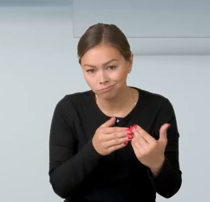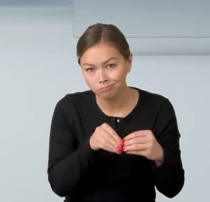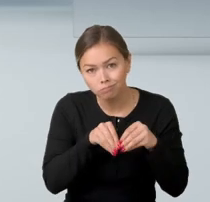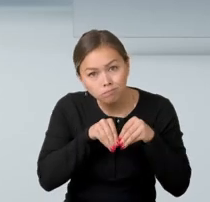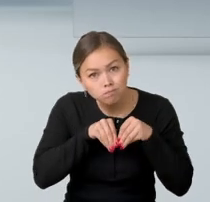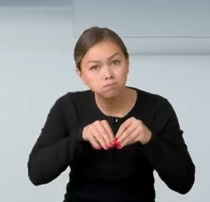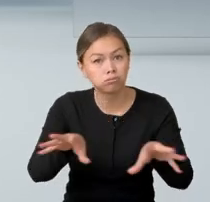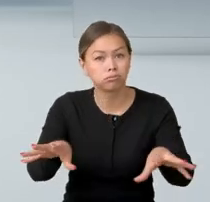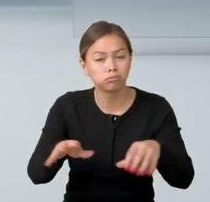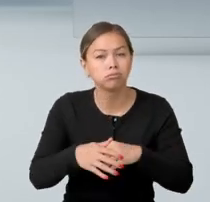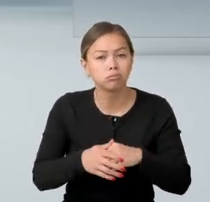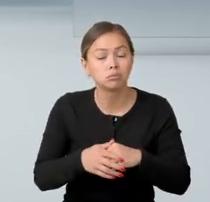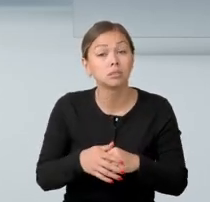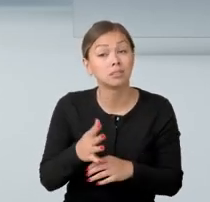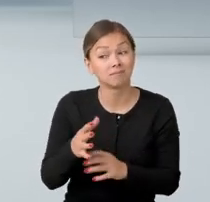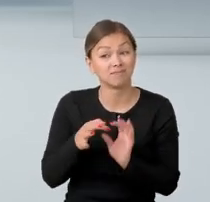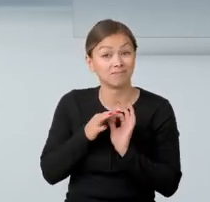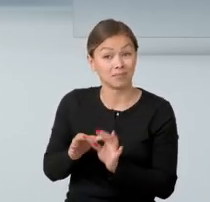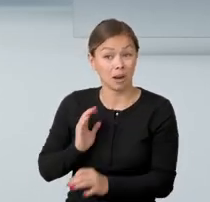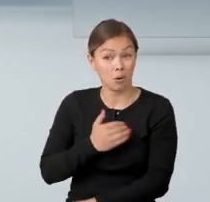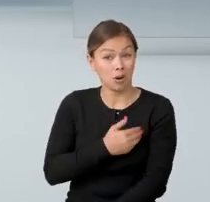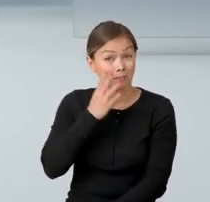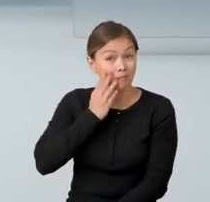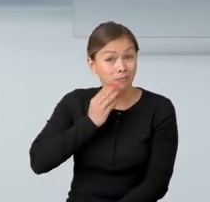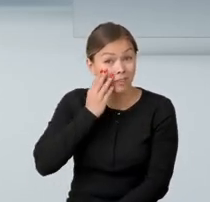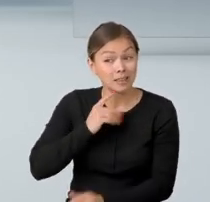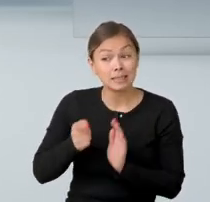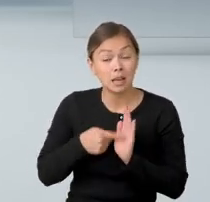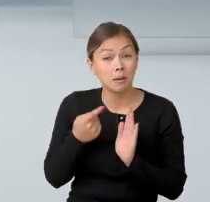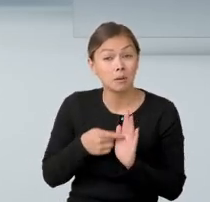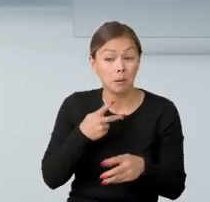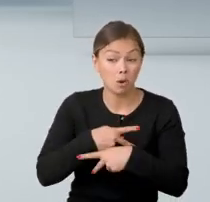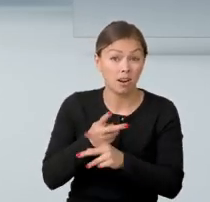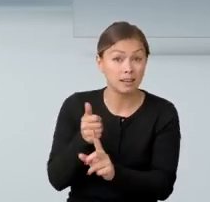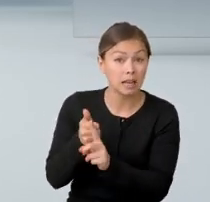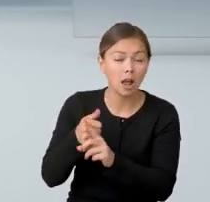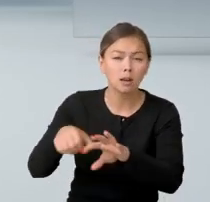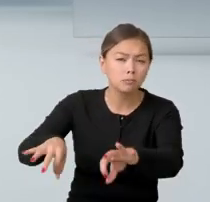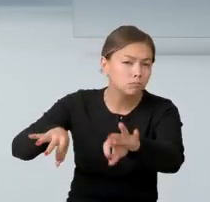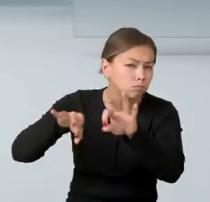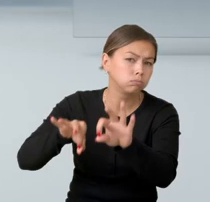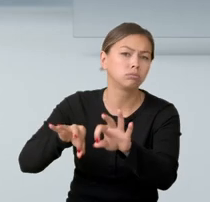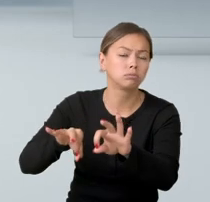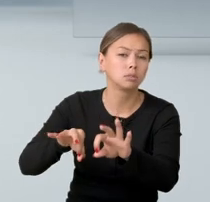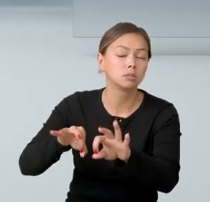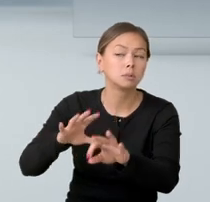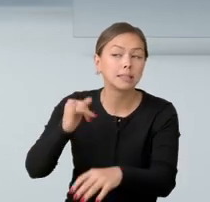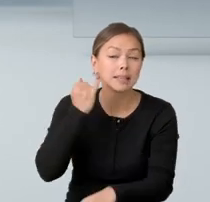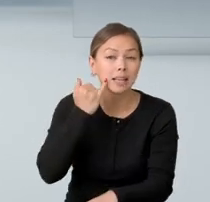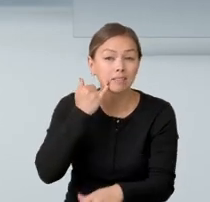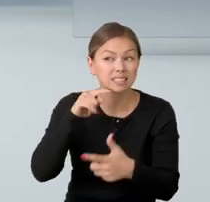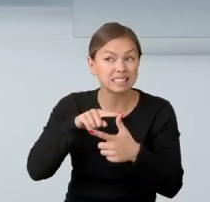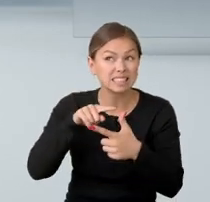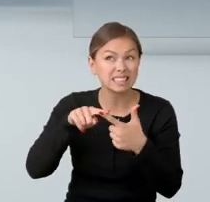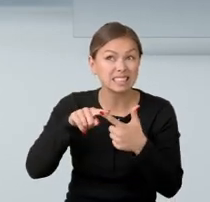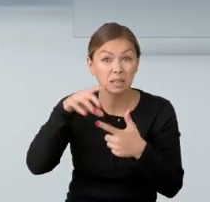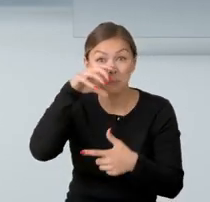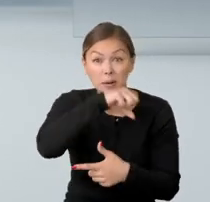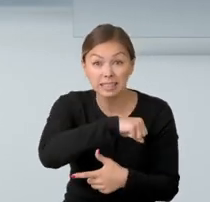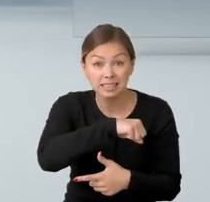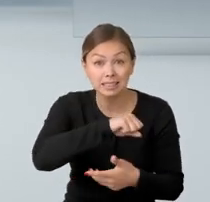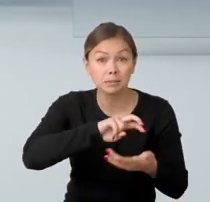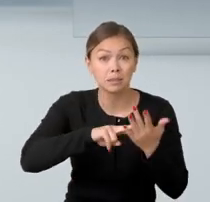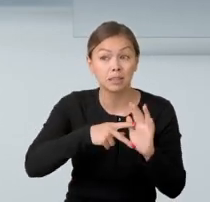prepared for the go live right based on our experience sometimes we have the perfect product but if you miss